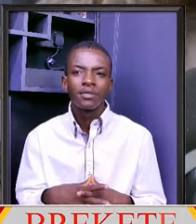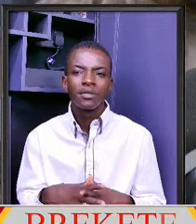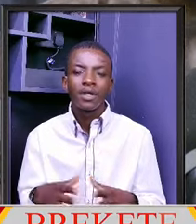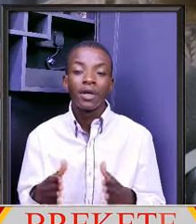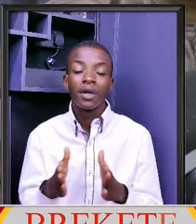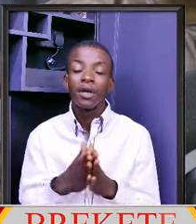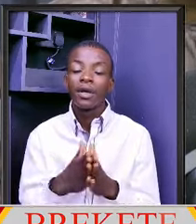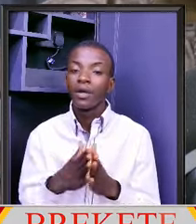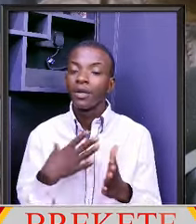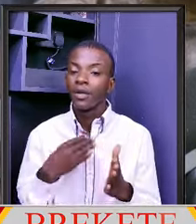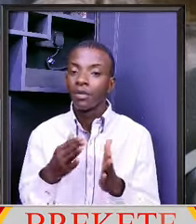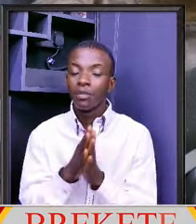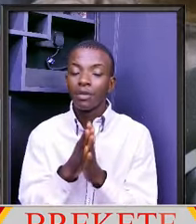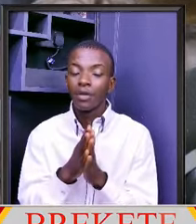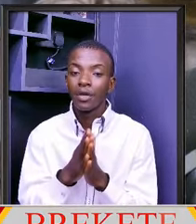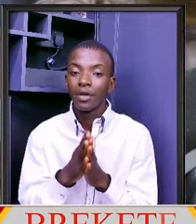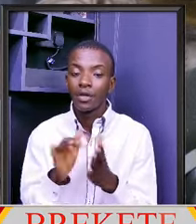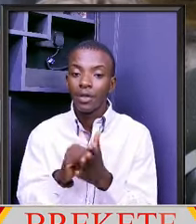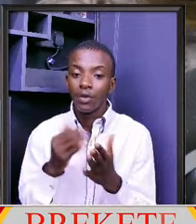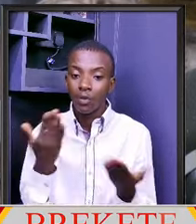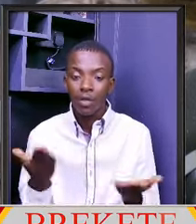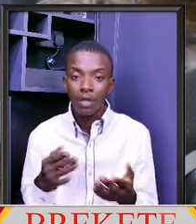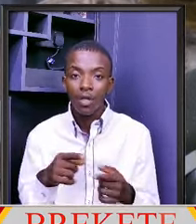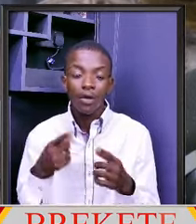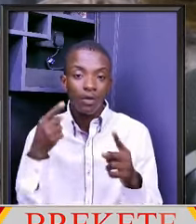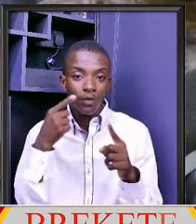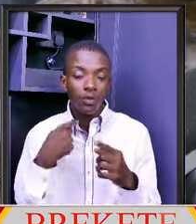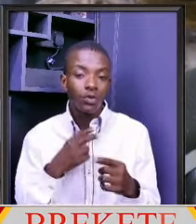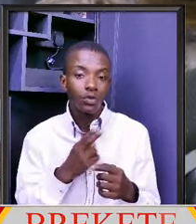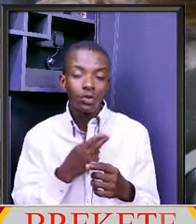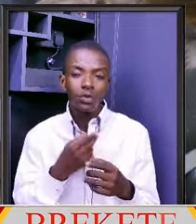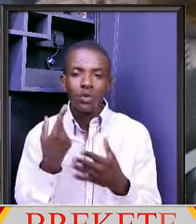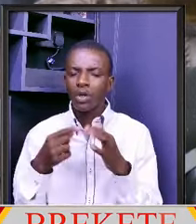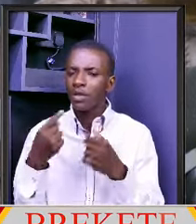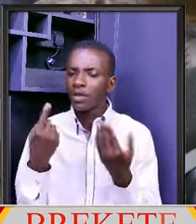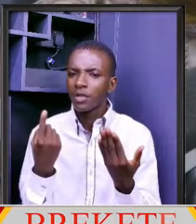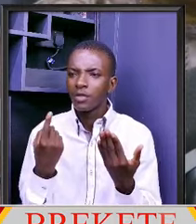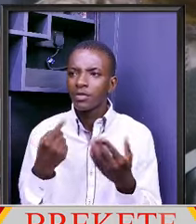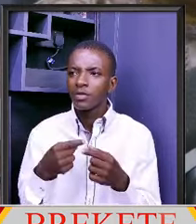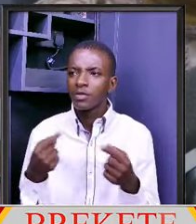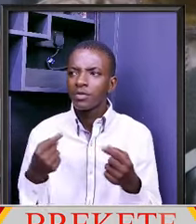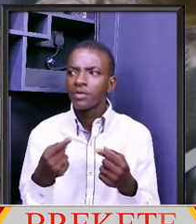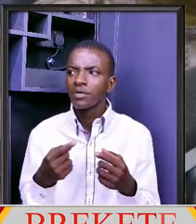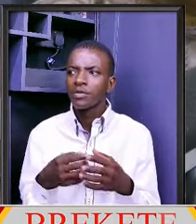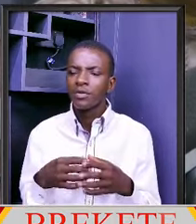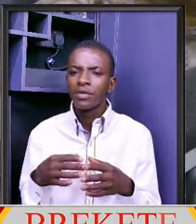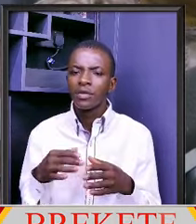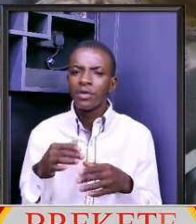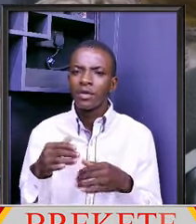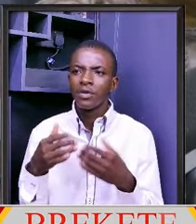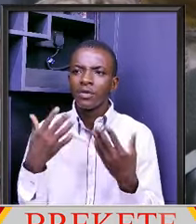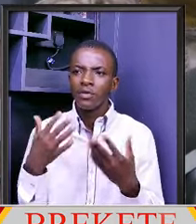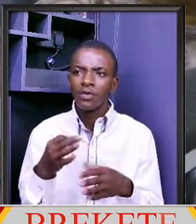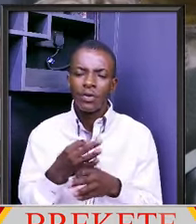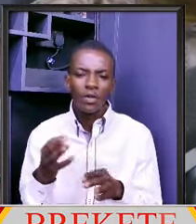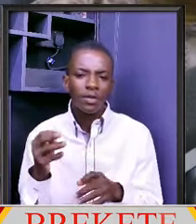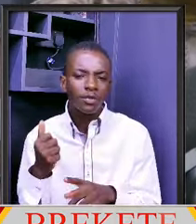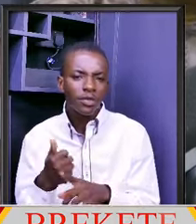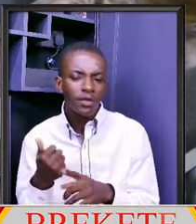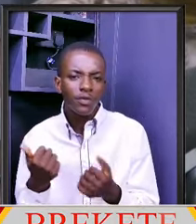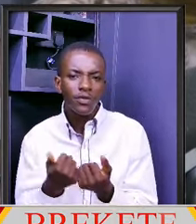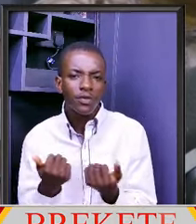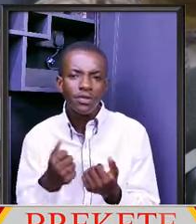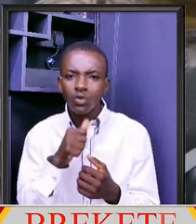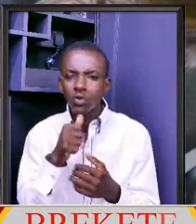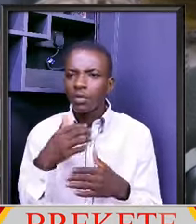And I pray that he will be here and face us. And then, by the time we talk, their case with Sani Hassan, how they finish themselves and fight, and